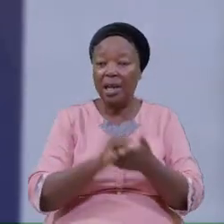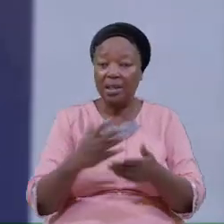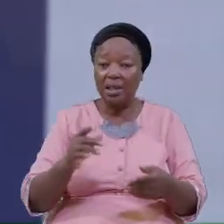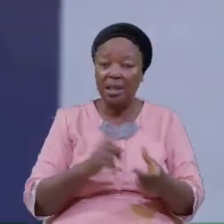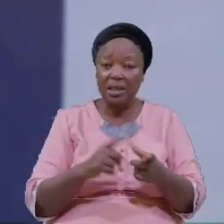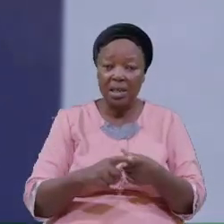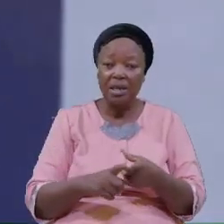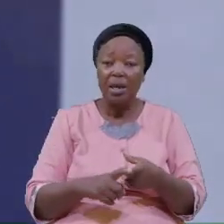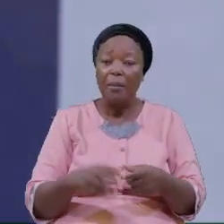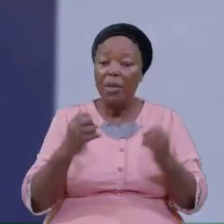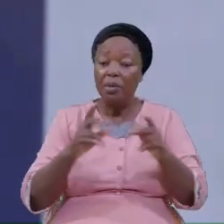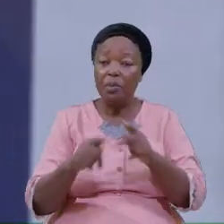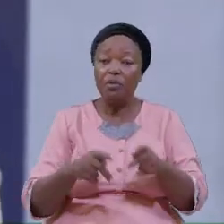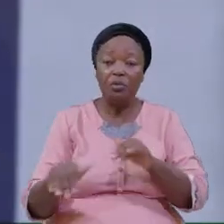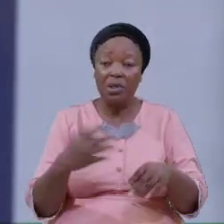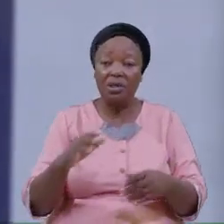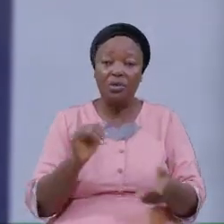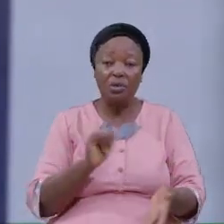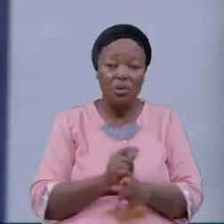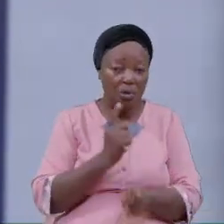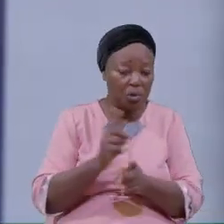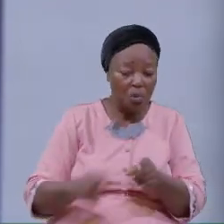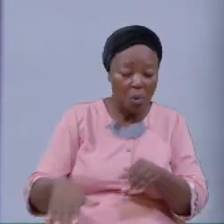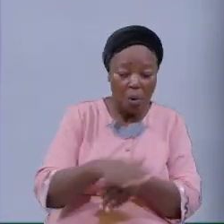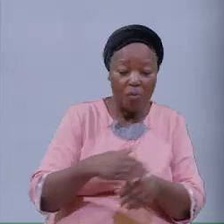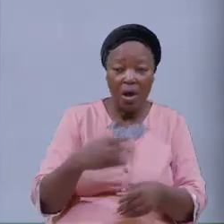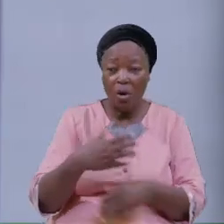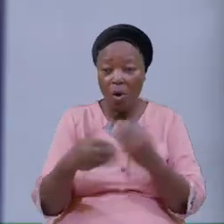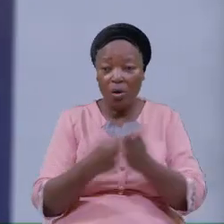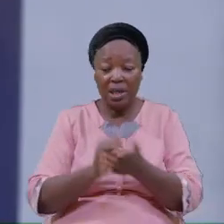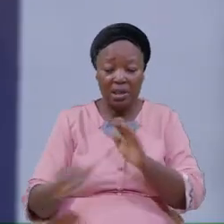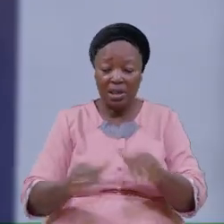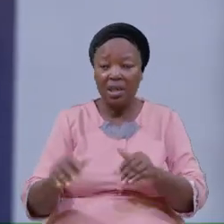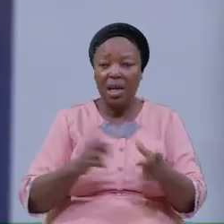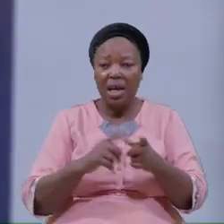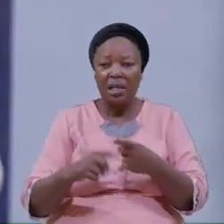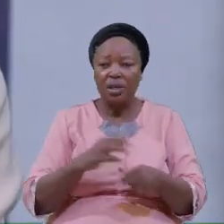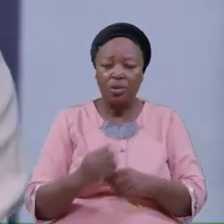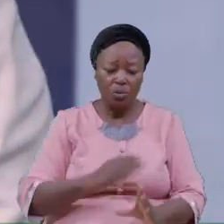to cover up, to shut the preacher up.